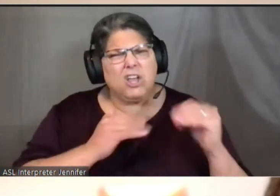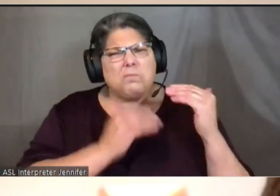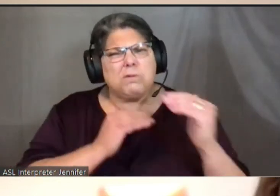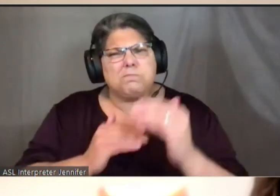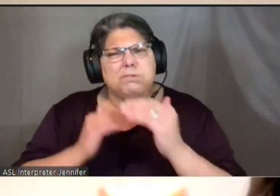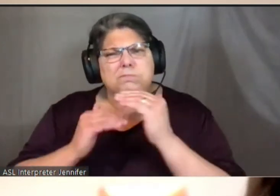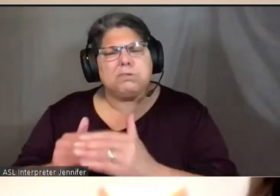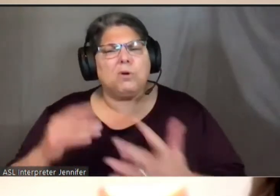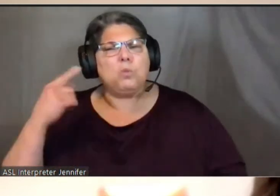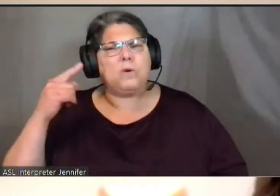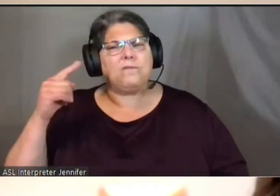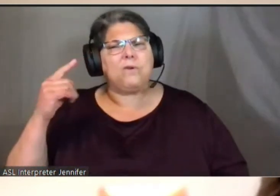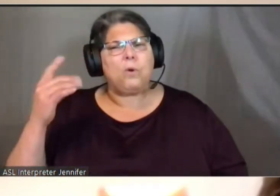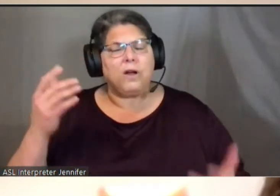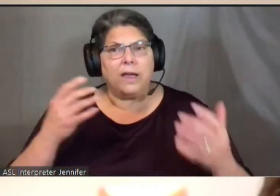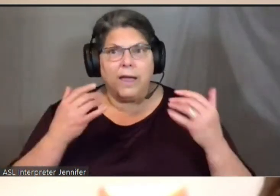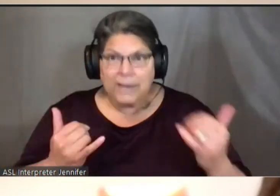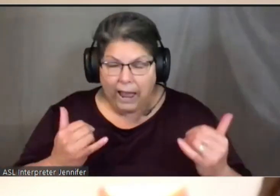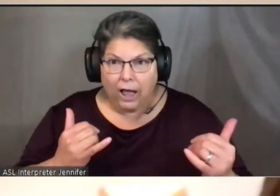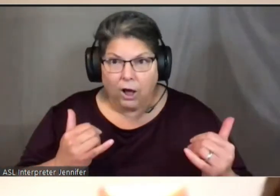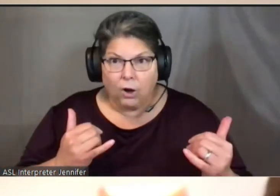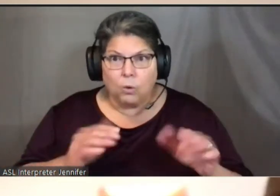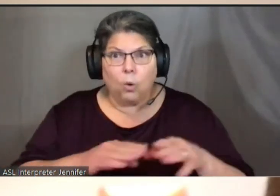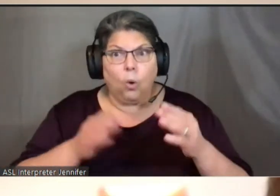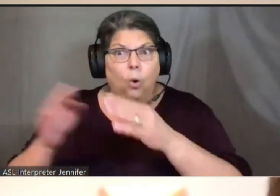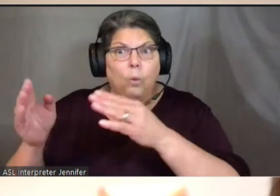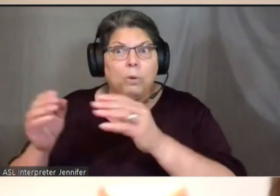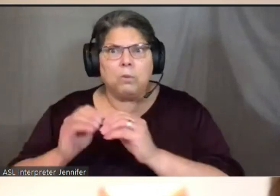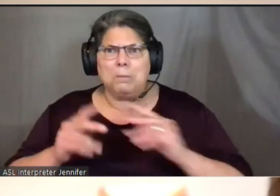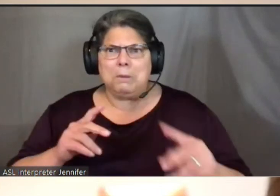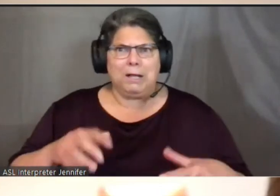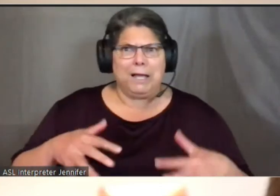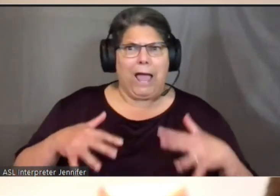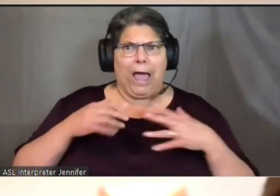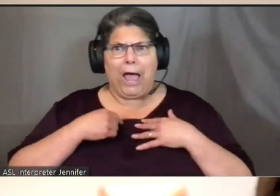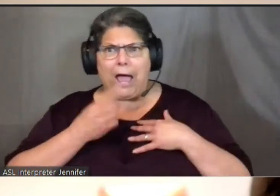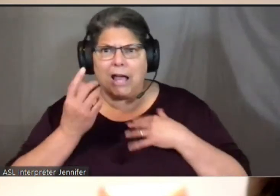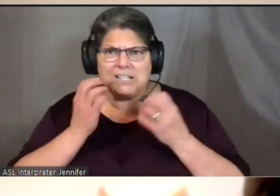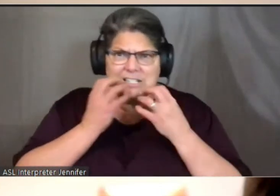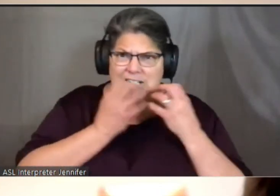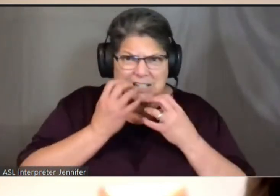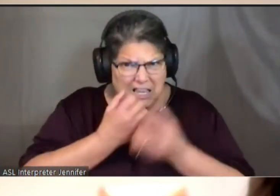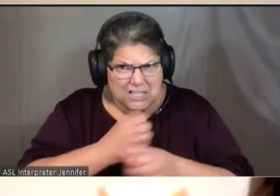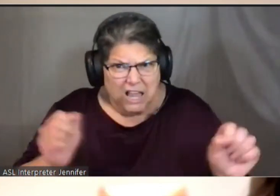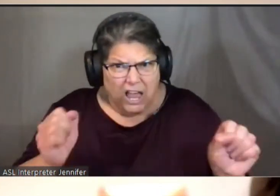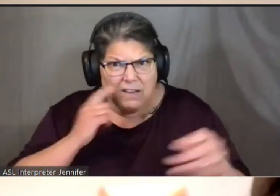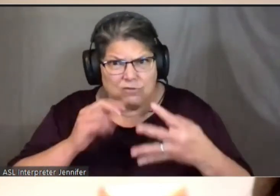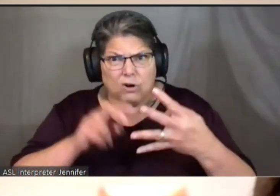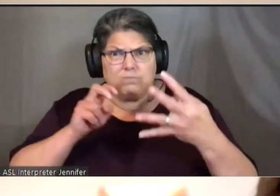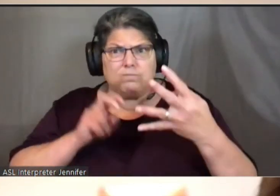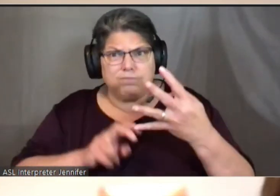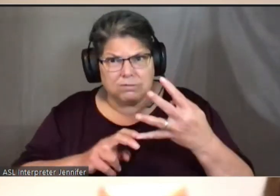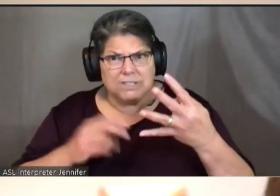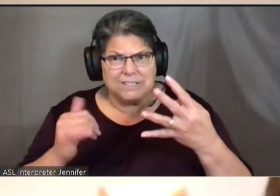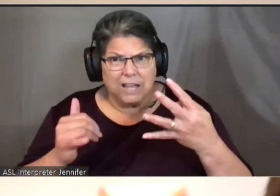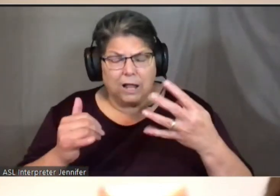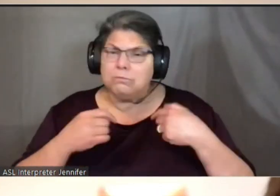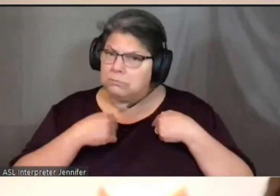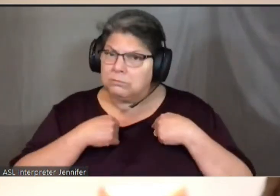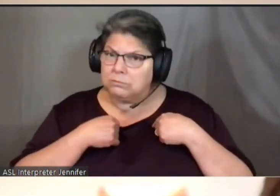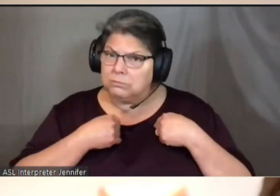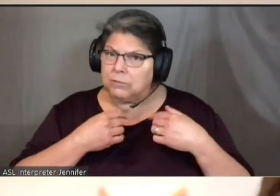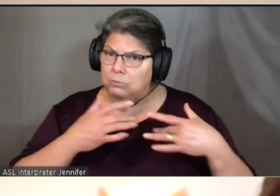and now I'm hearing a lot of anxiety about moving to the yellow tier. I want to let you know that I share those